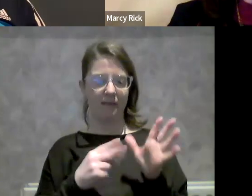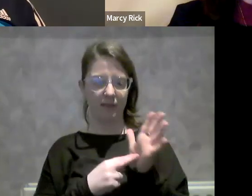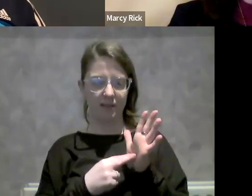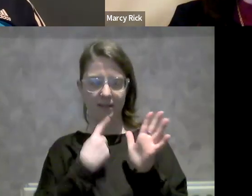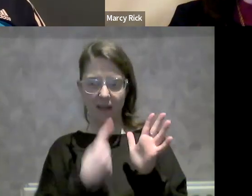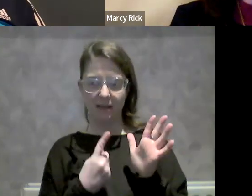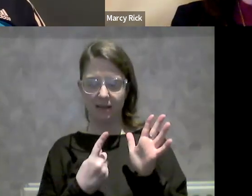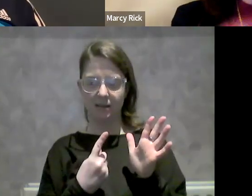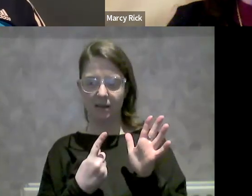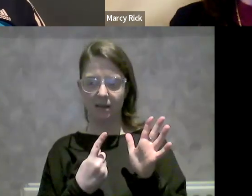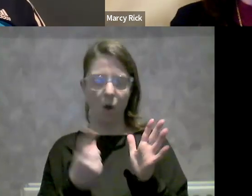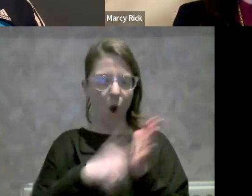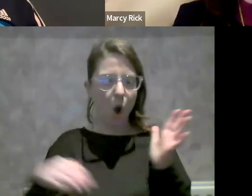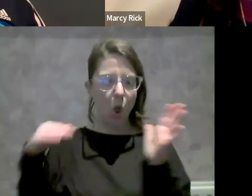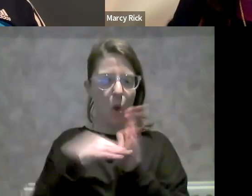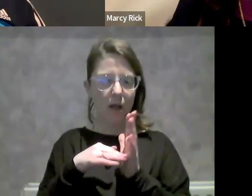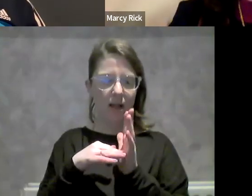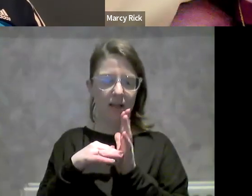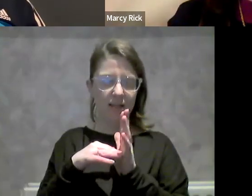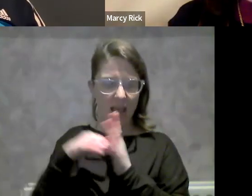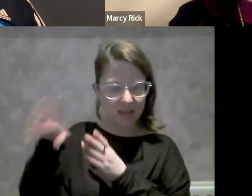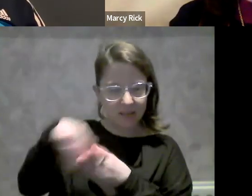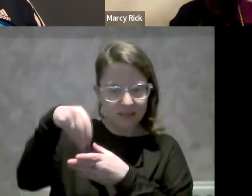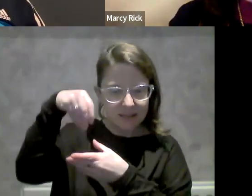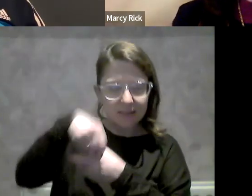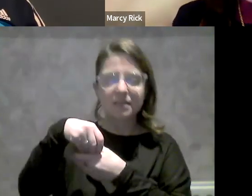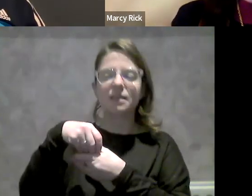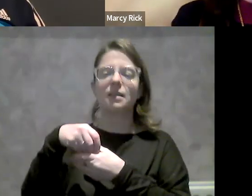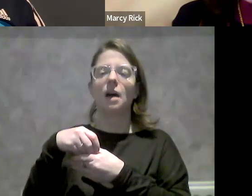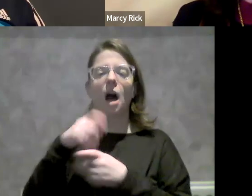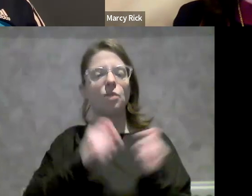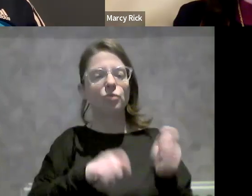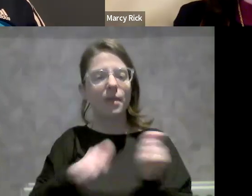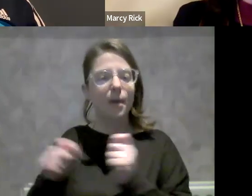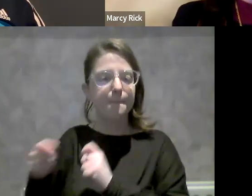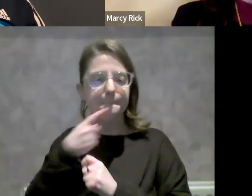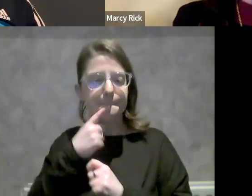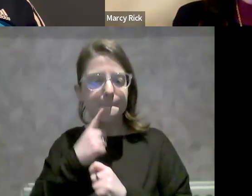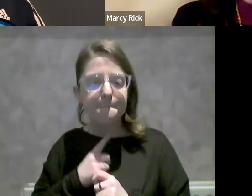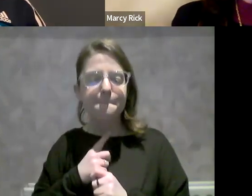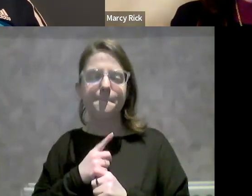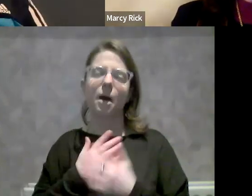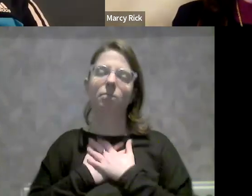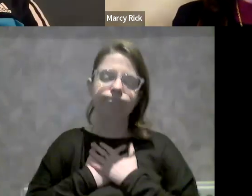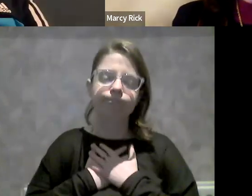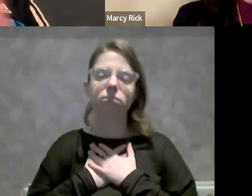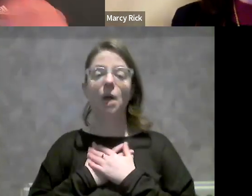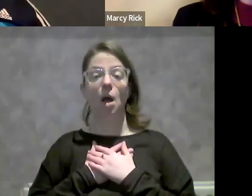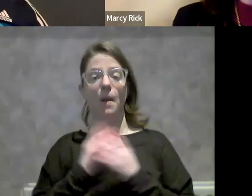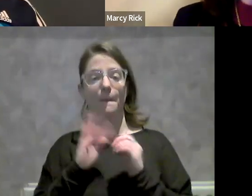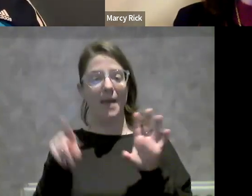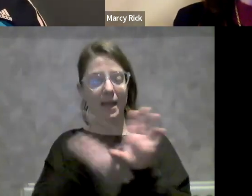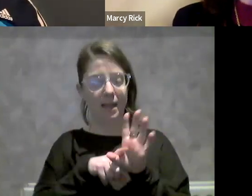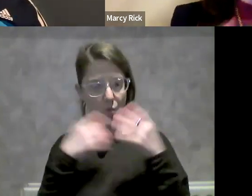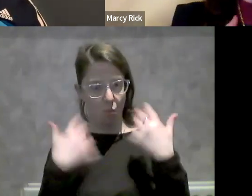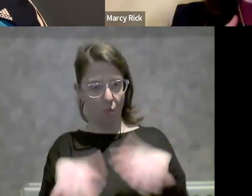they said syrup in Lucozade is so good, and later they said that the rhythm is just delicious and that they adored it. Becky said,